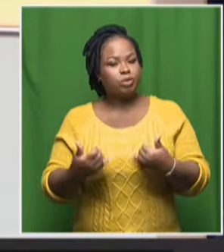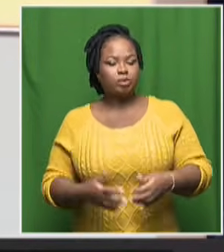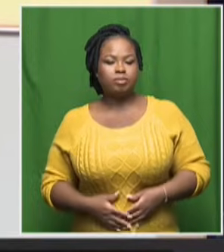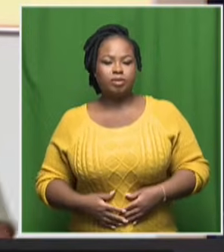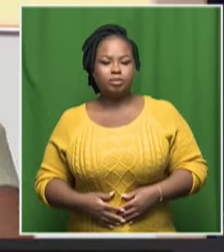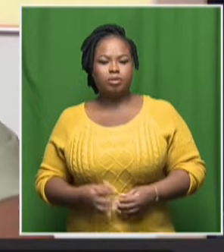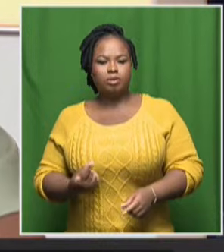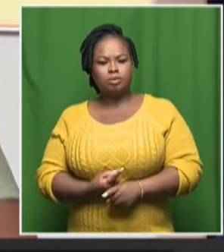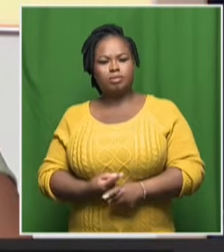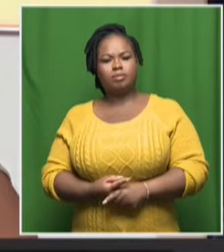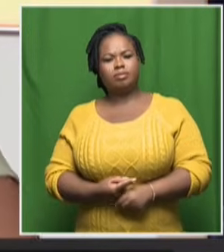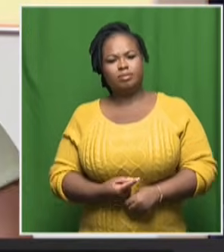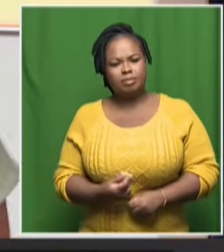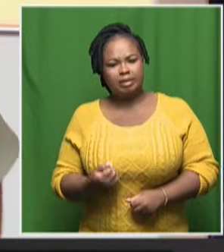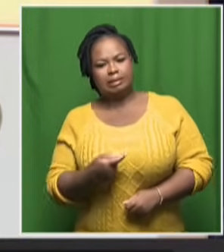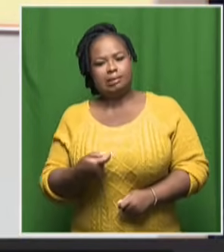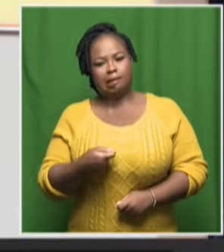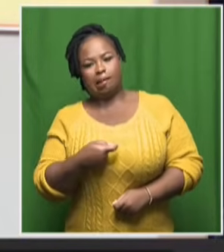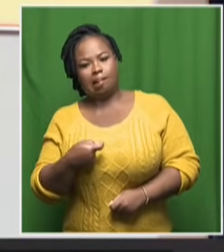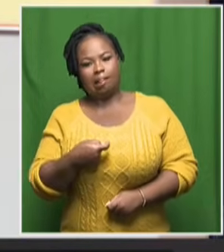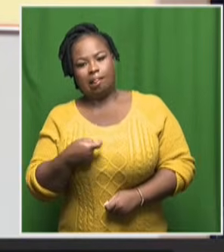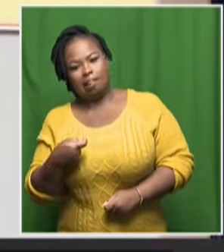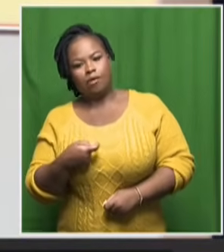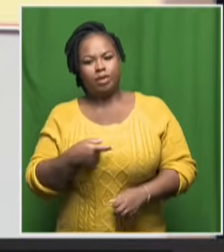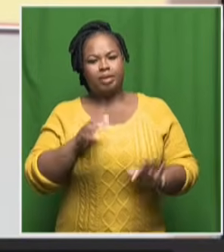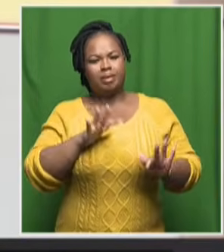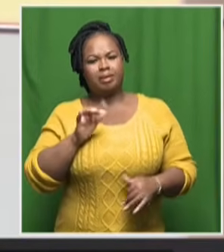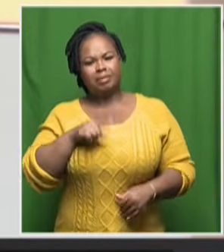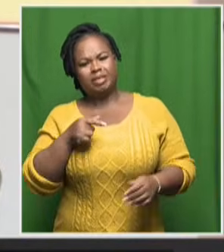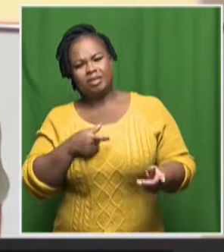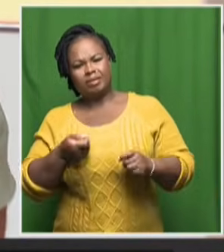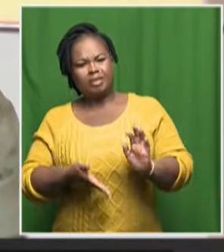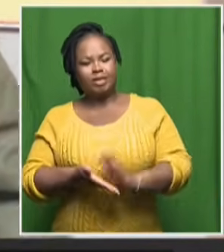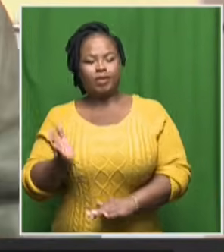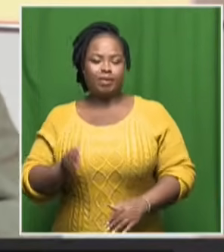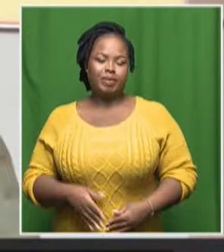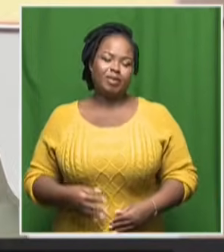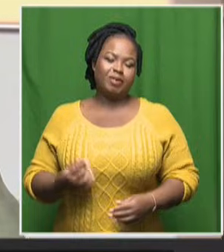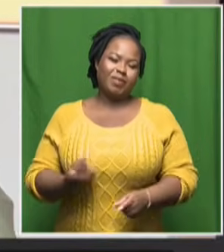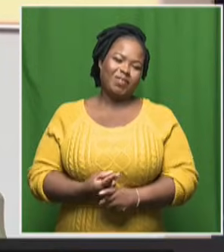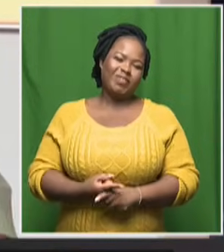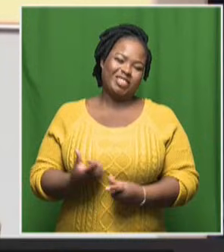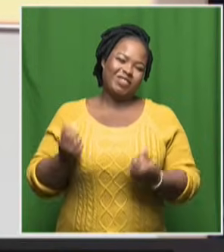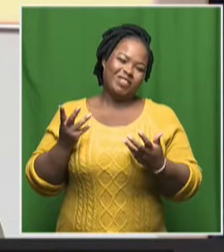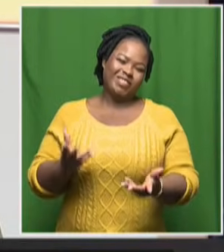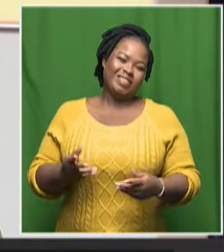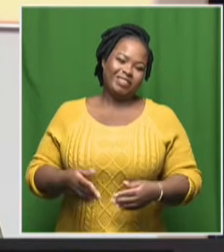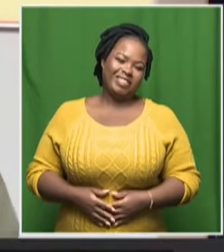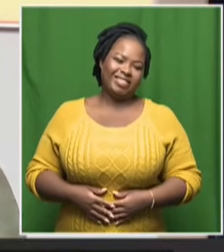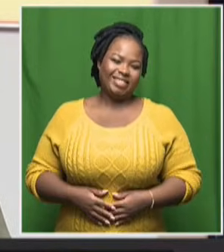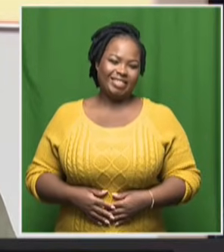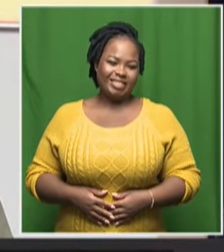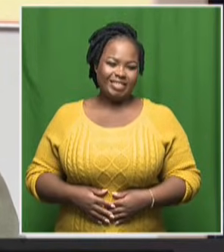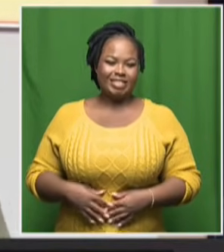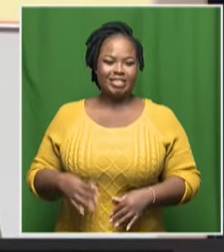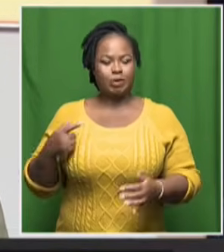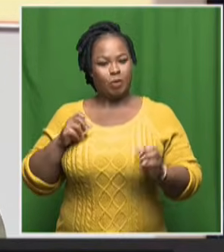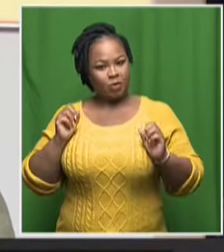And every time I have to get off stage, I hold them, I'm like, okay, I don't want to go. I want to, that's what they do. And I look at the sound guys, they're